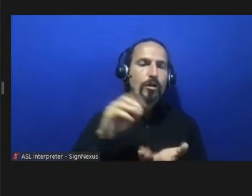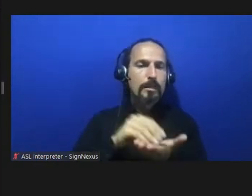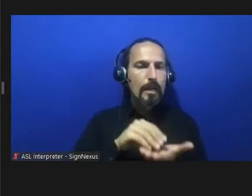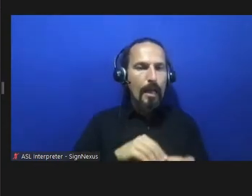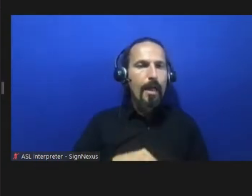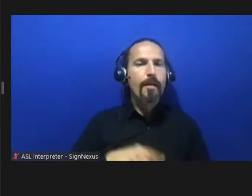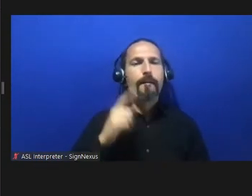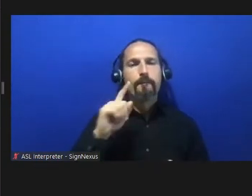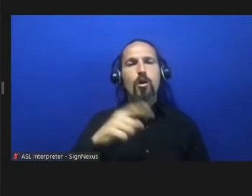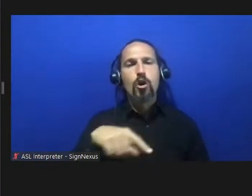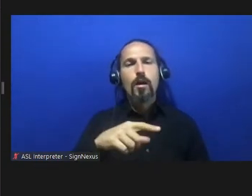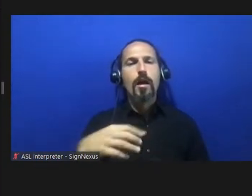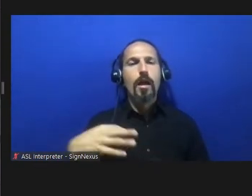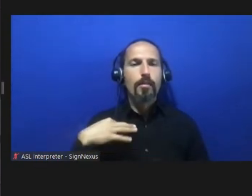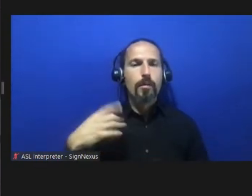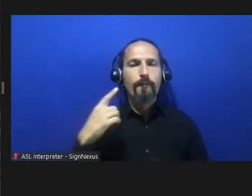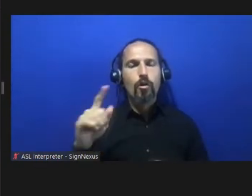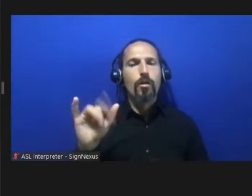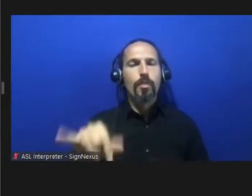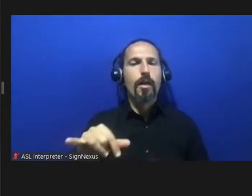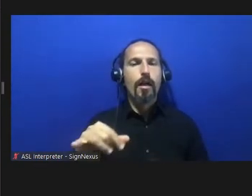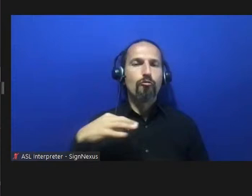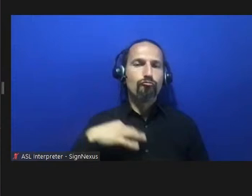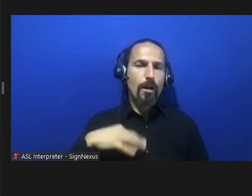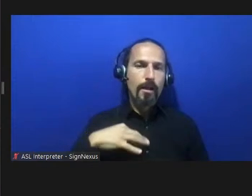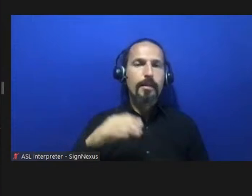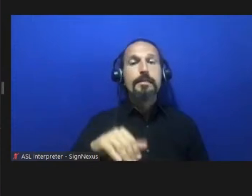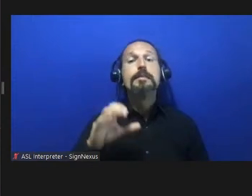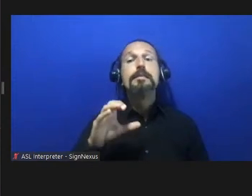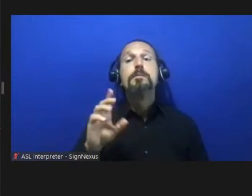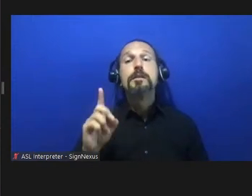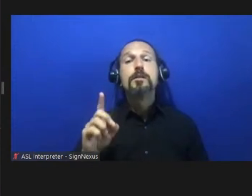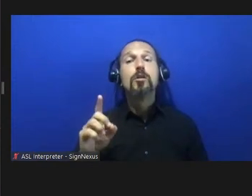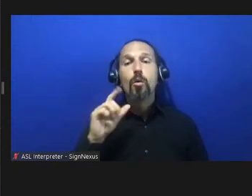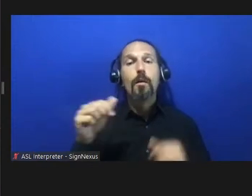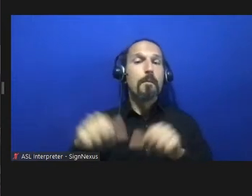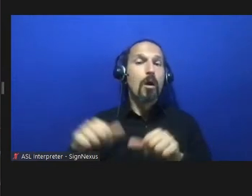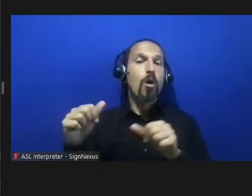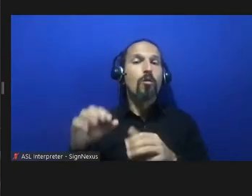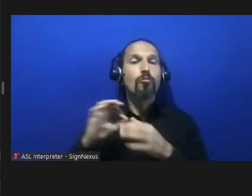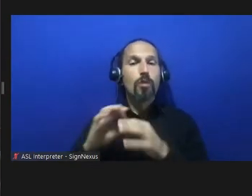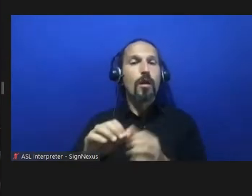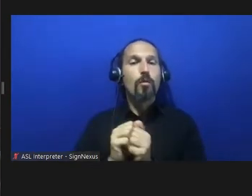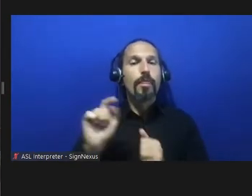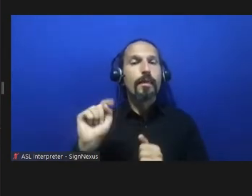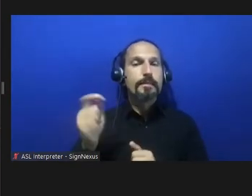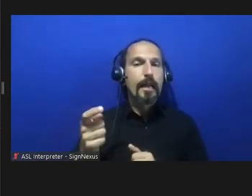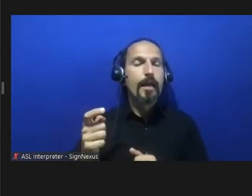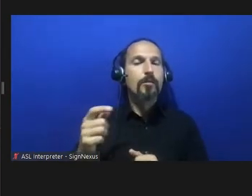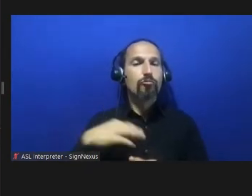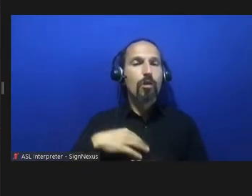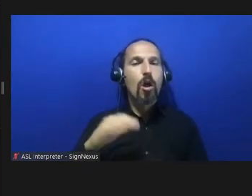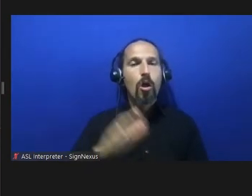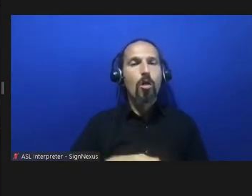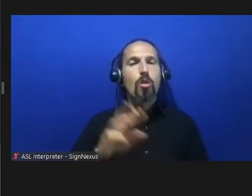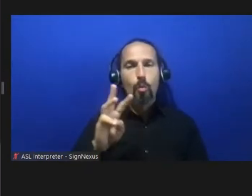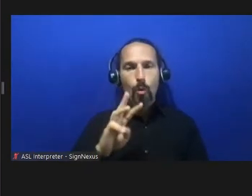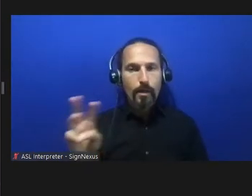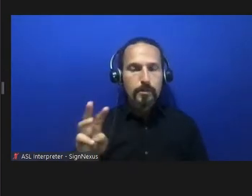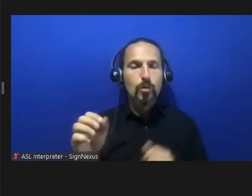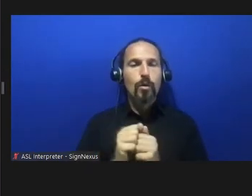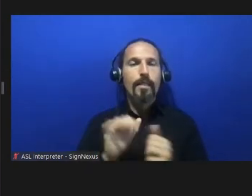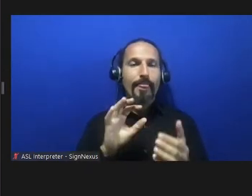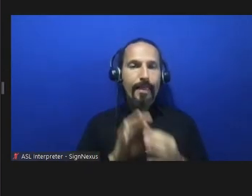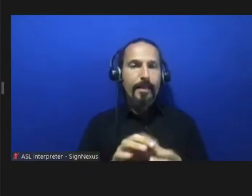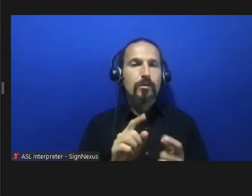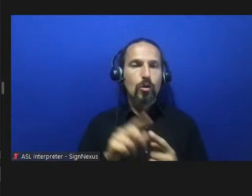drivers eligible for the credit cbta will also post information related to the tax credit on the project website with links to the